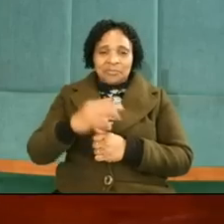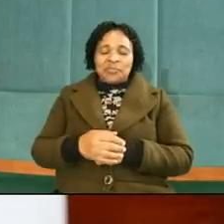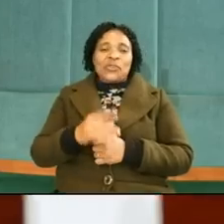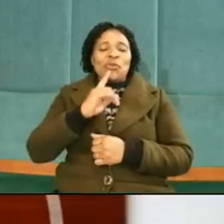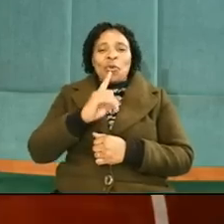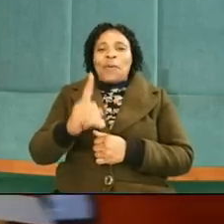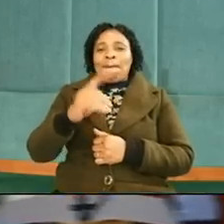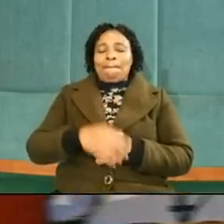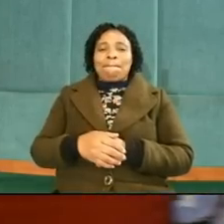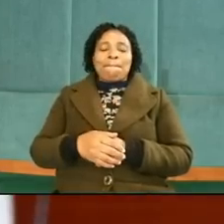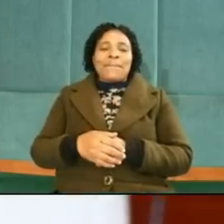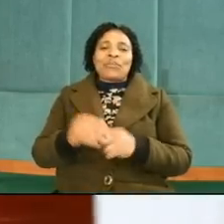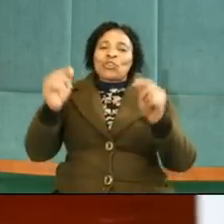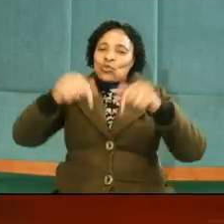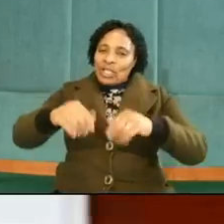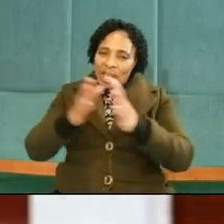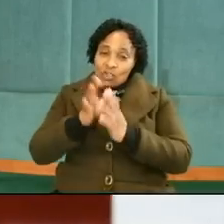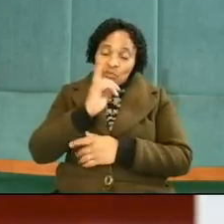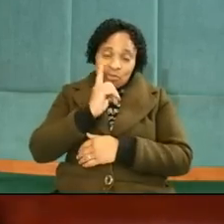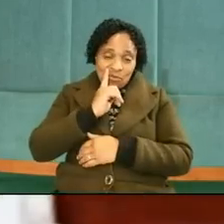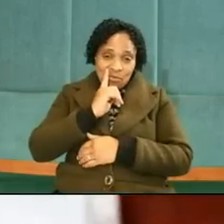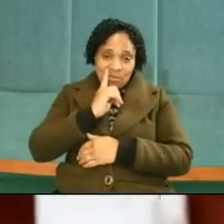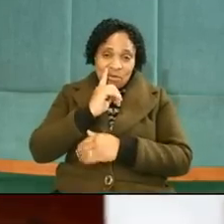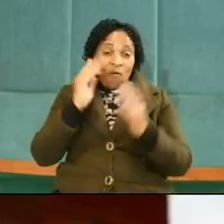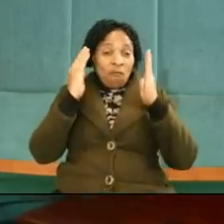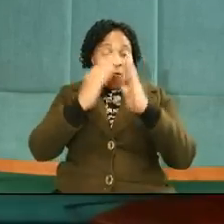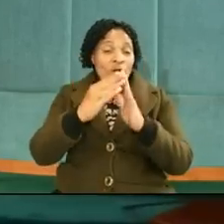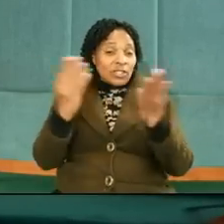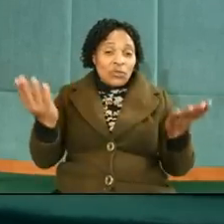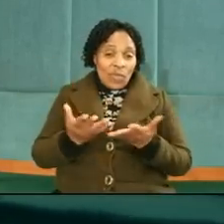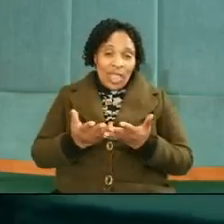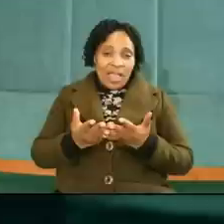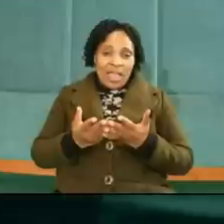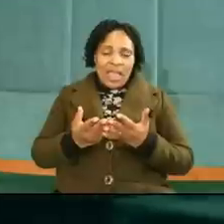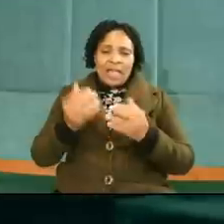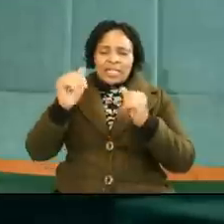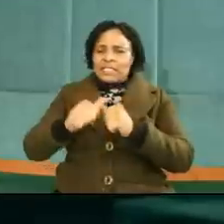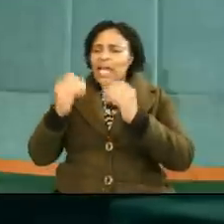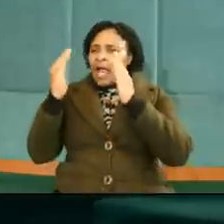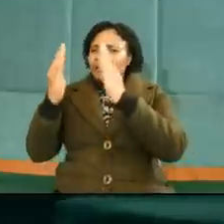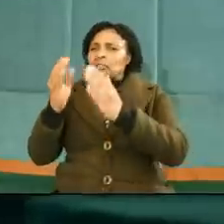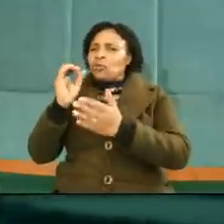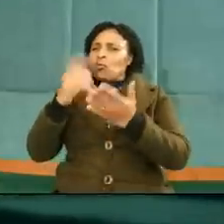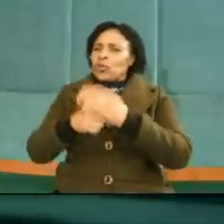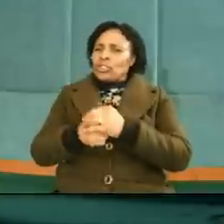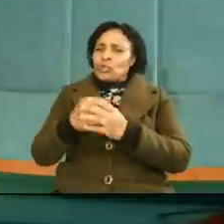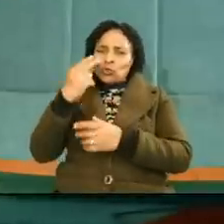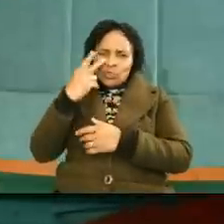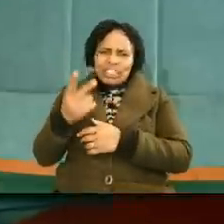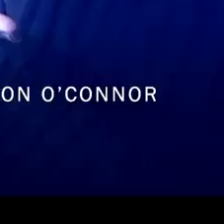So today and tomorrow, we will focus on this particular aspect to see if I